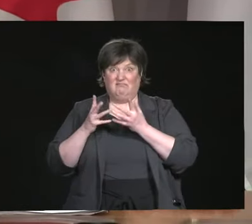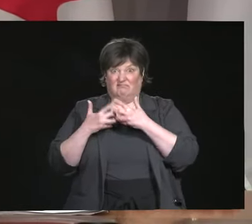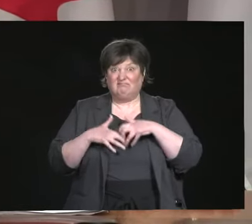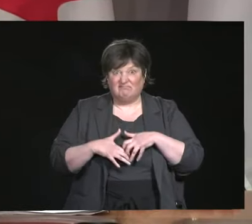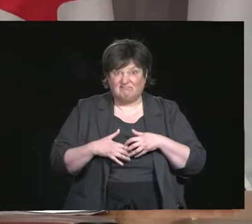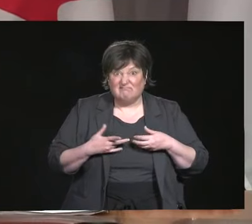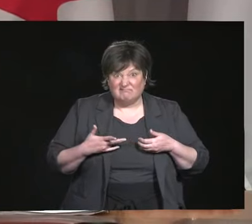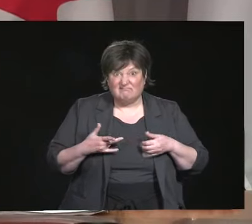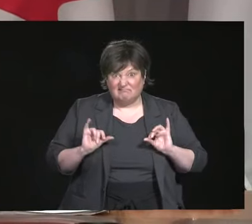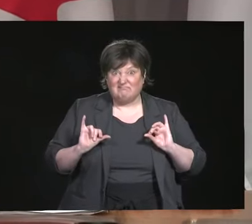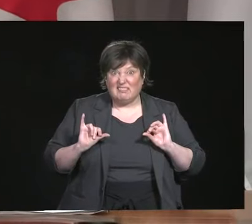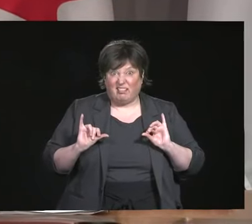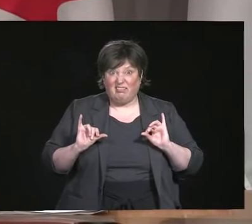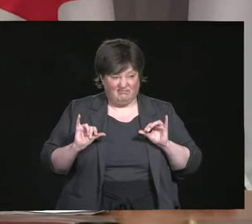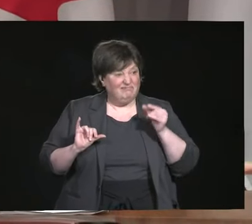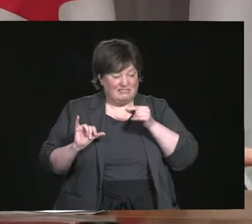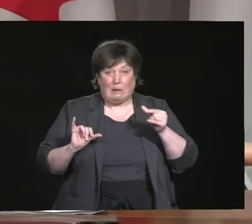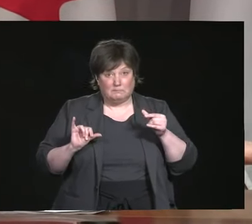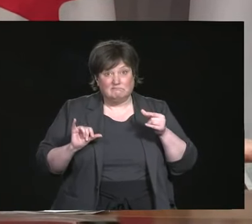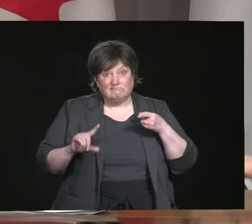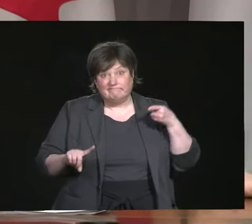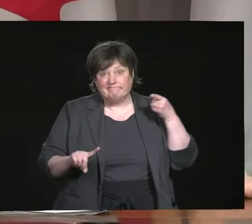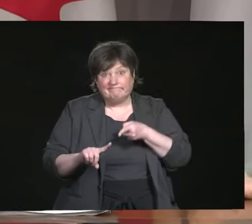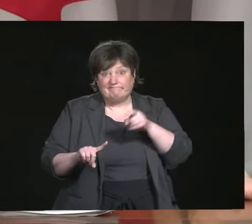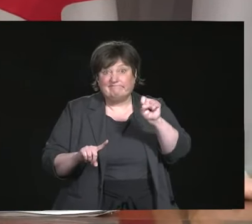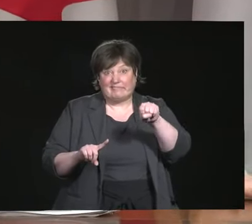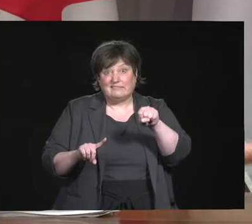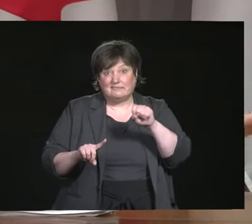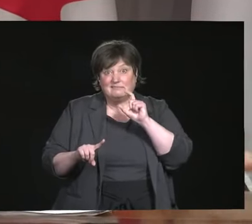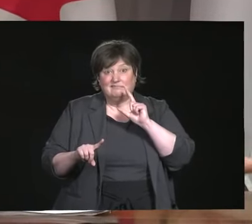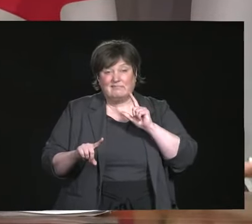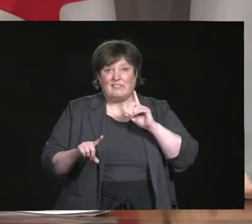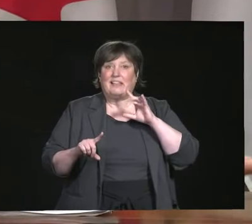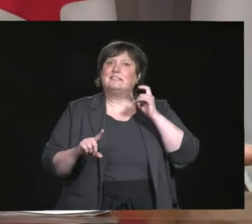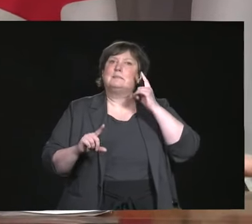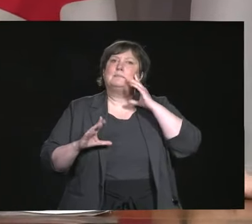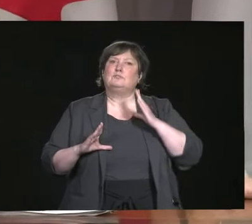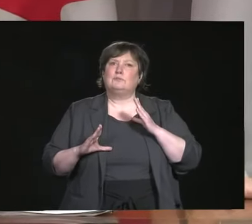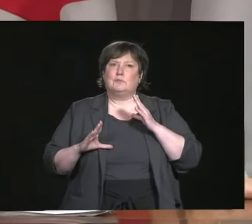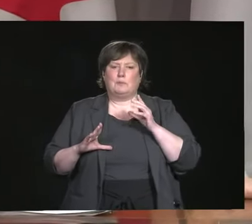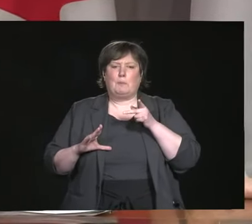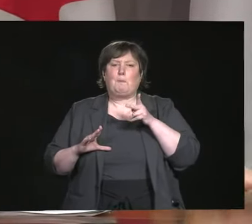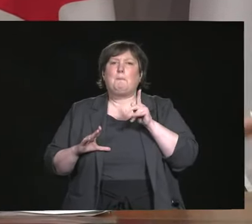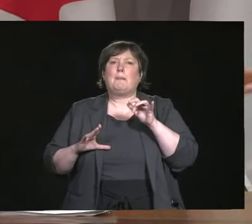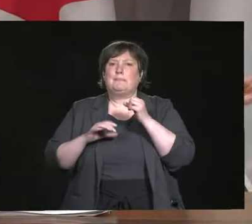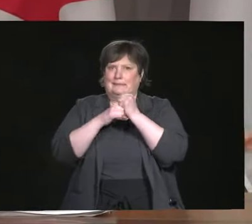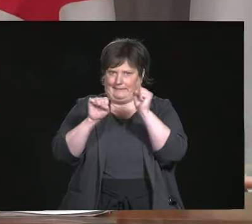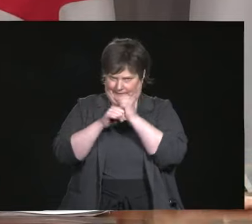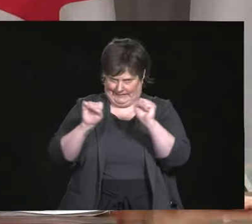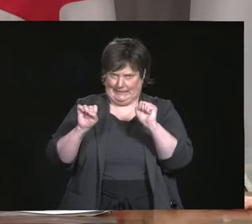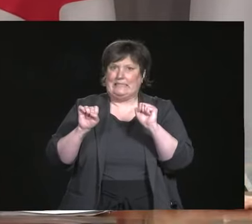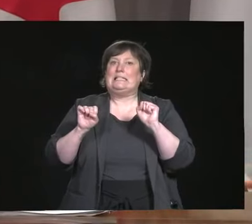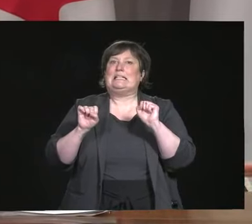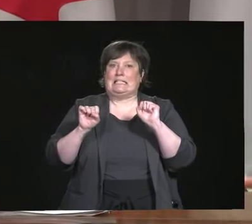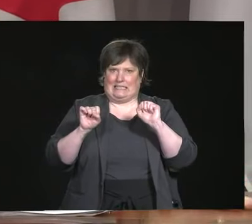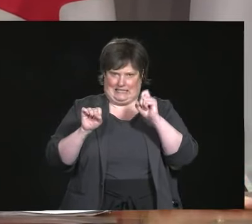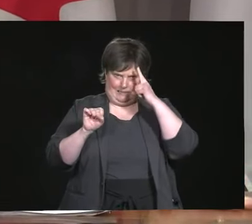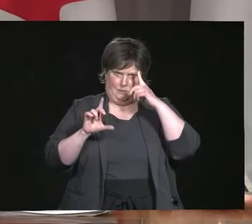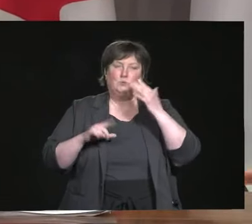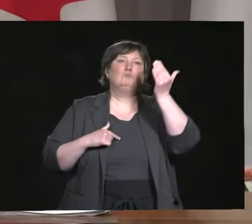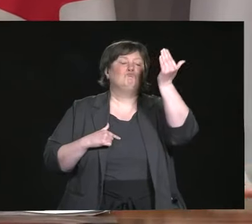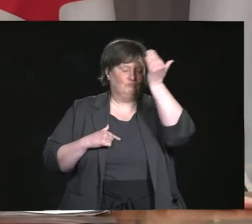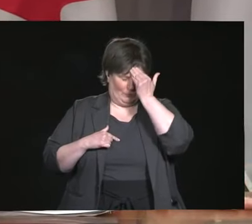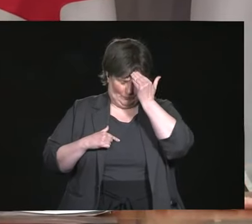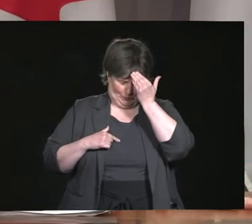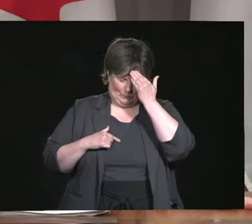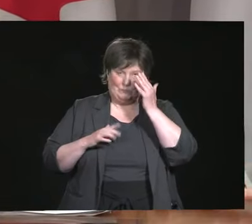is the particular responsibility of the Minister of Public Safety, and he is definitely on it. The Minister of